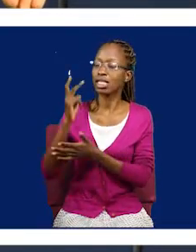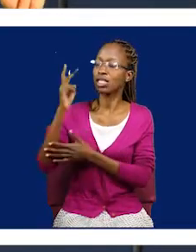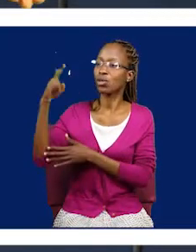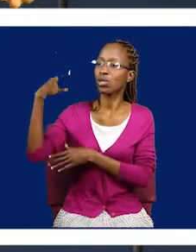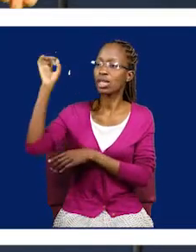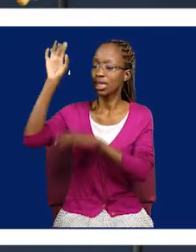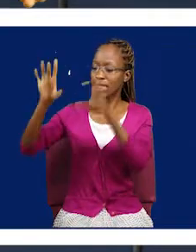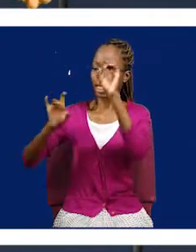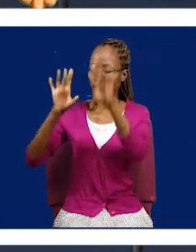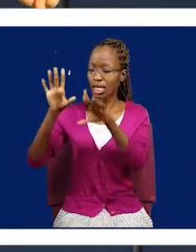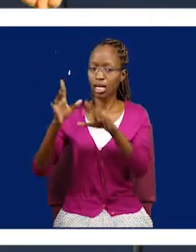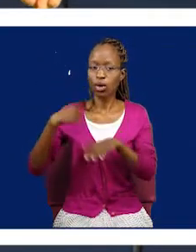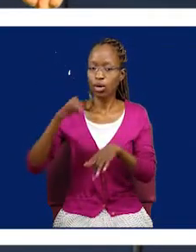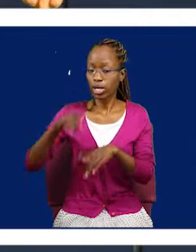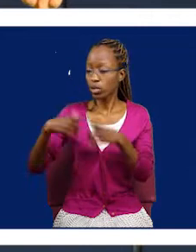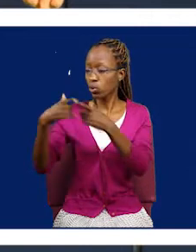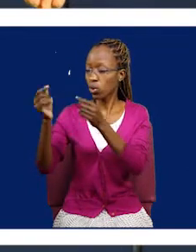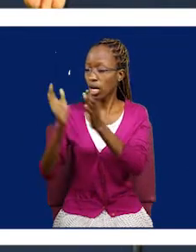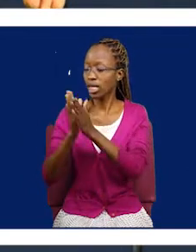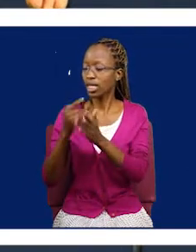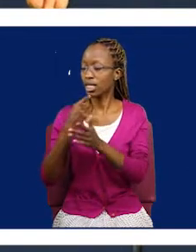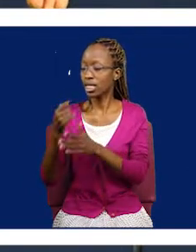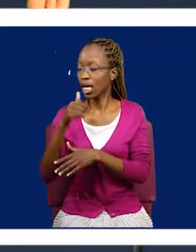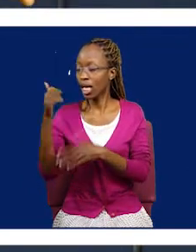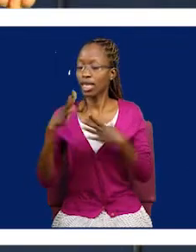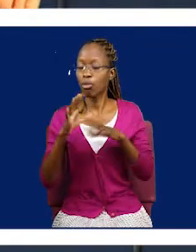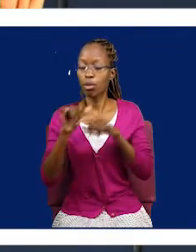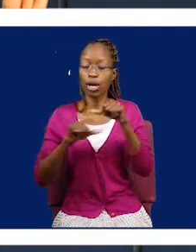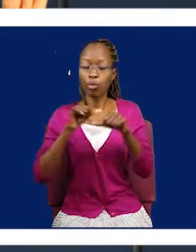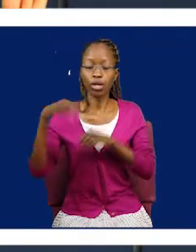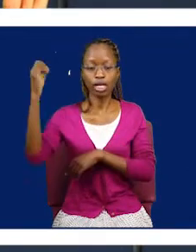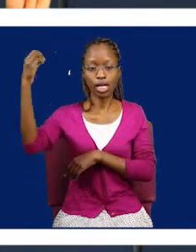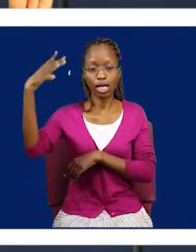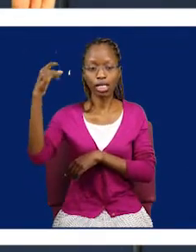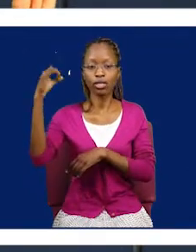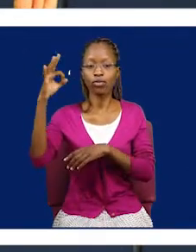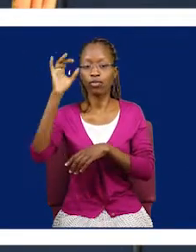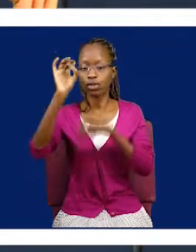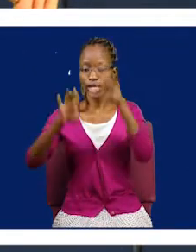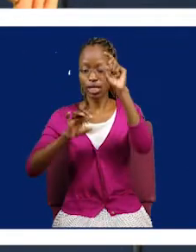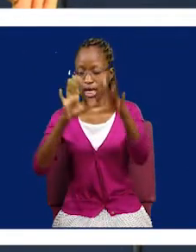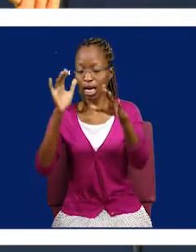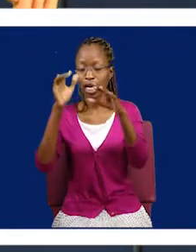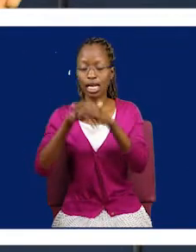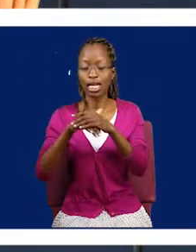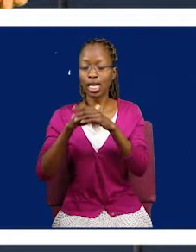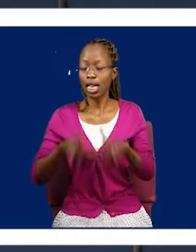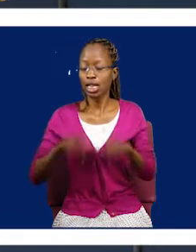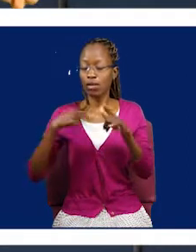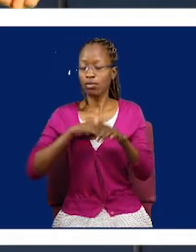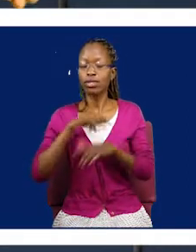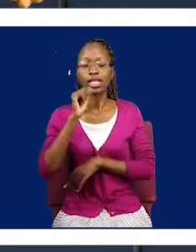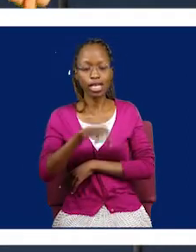star. We need to tell. We need to go and tell others about the light of the star in our lives.